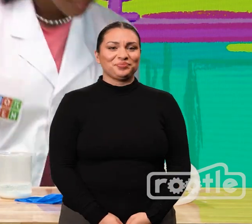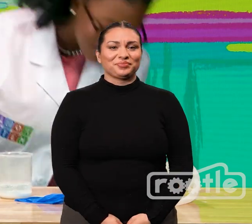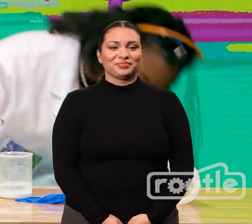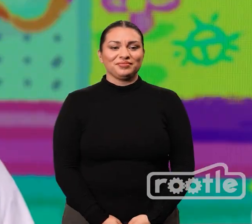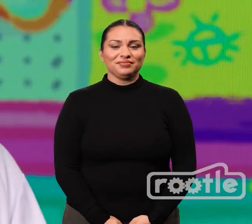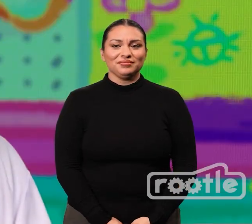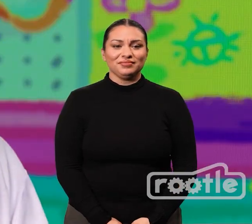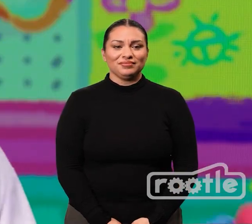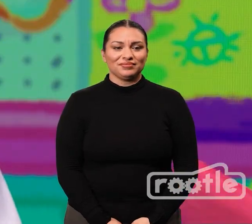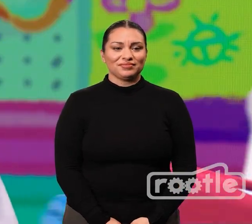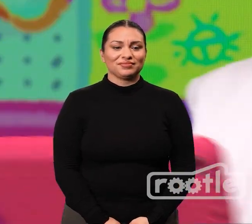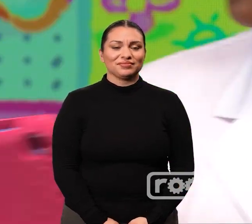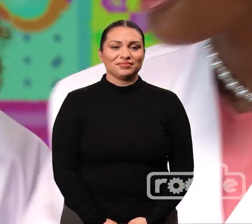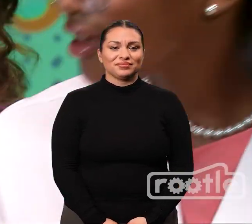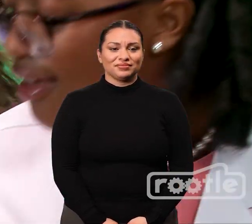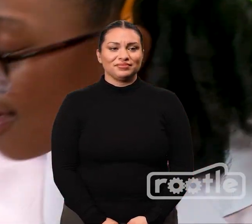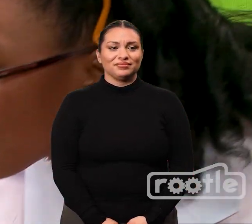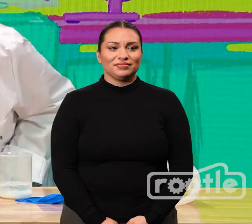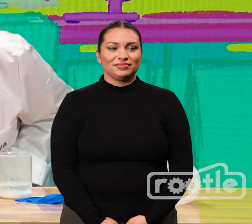Awesome.